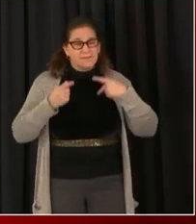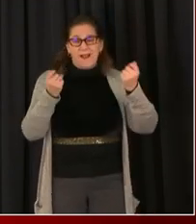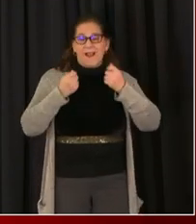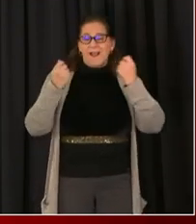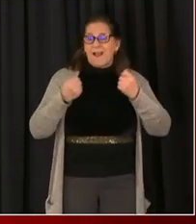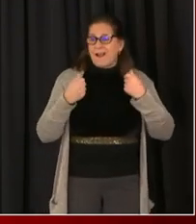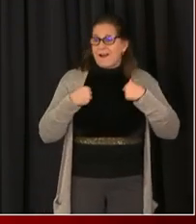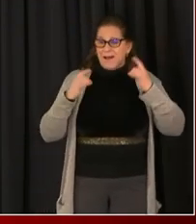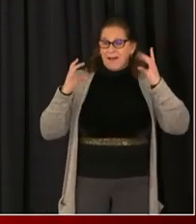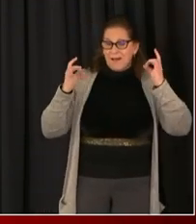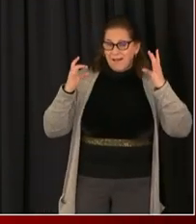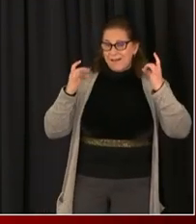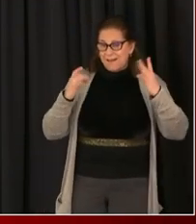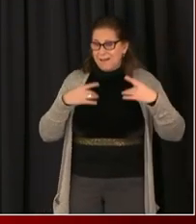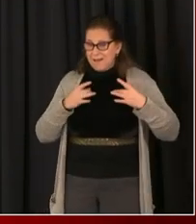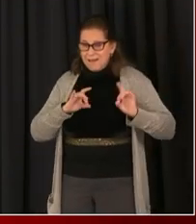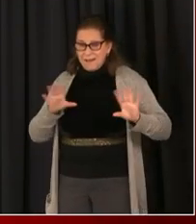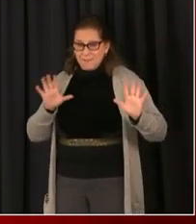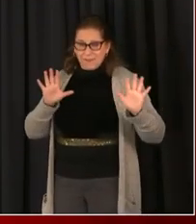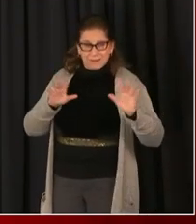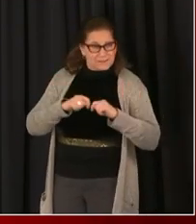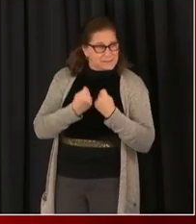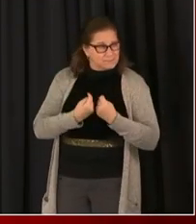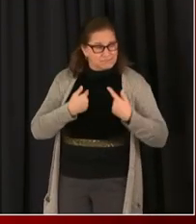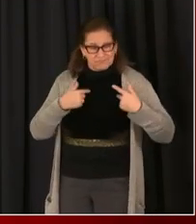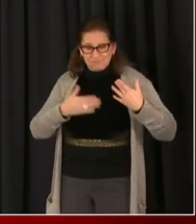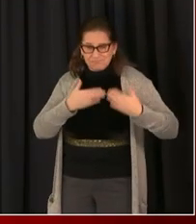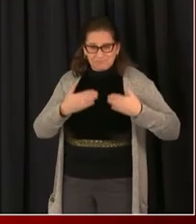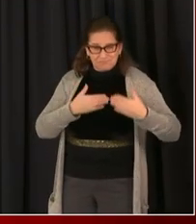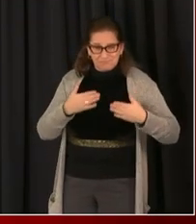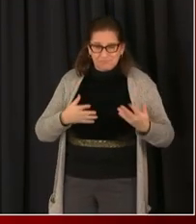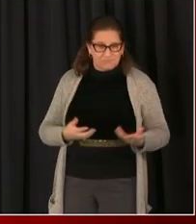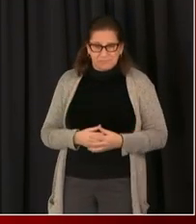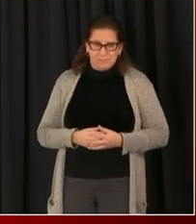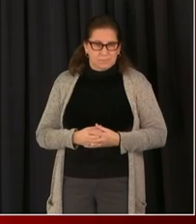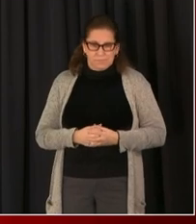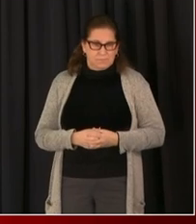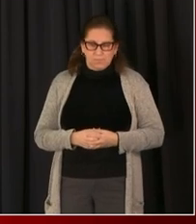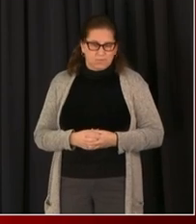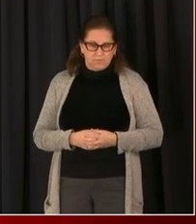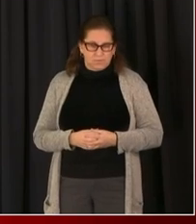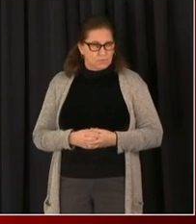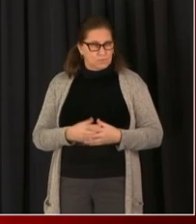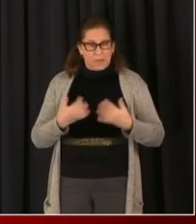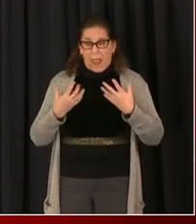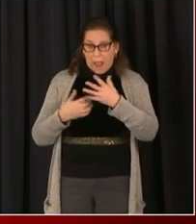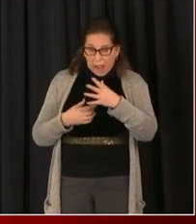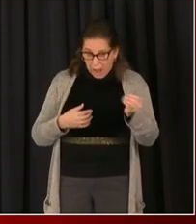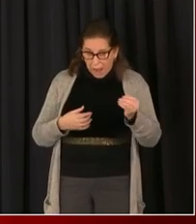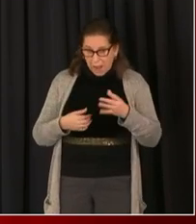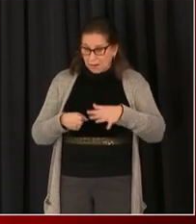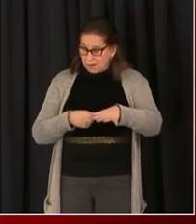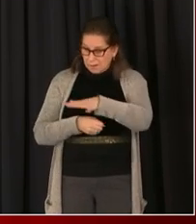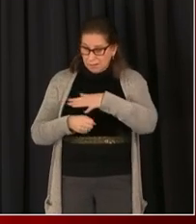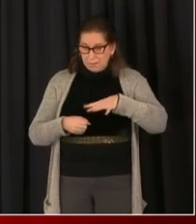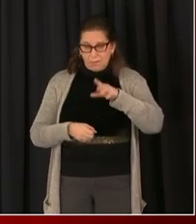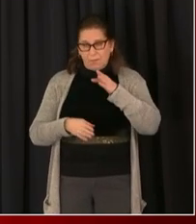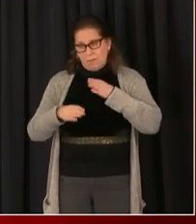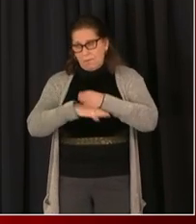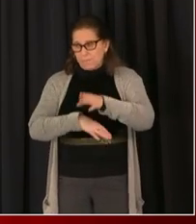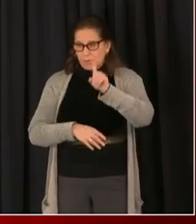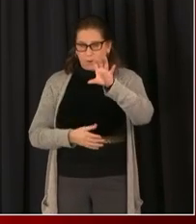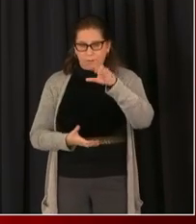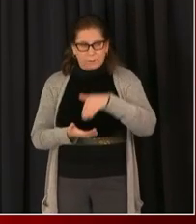of thousands of people who have been stricken by it, I think we have to applaud how our community has taken very seriously